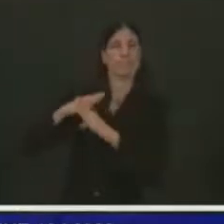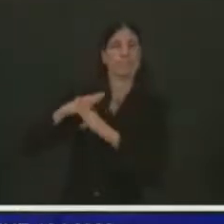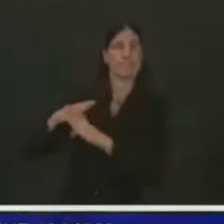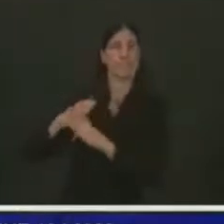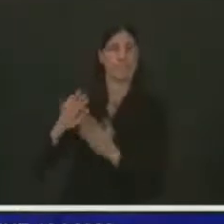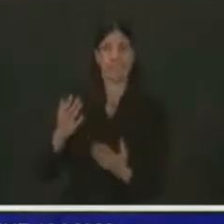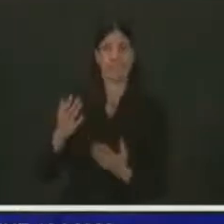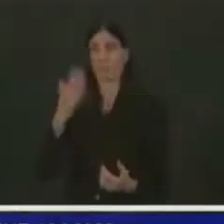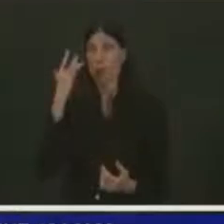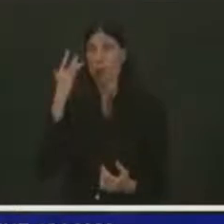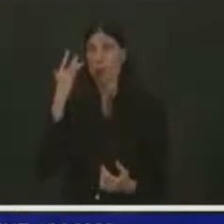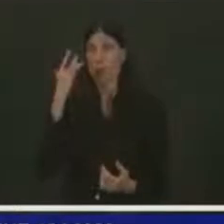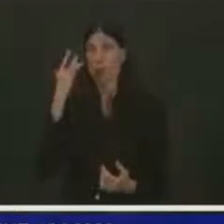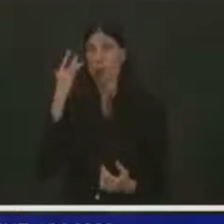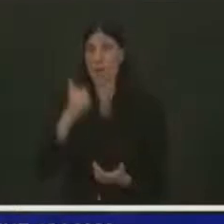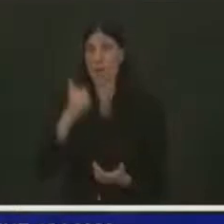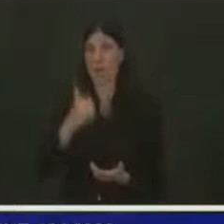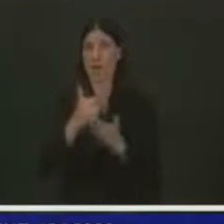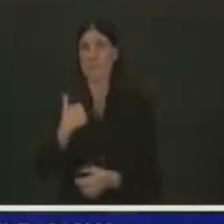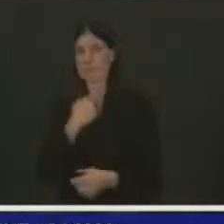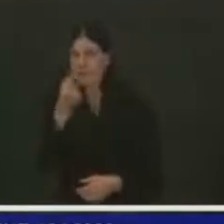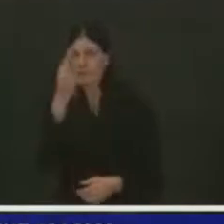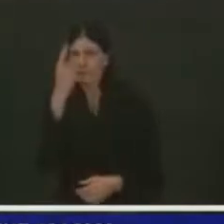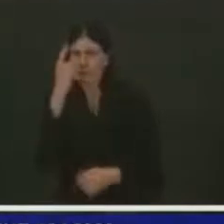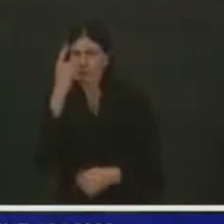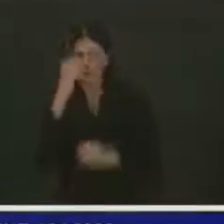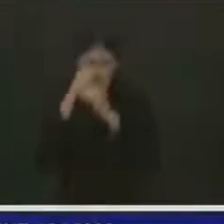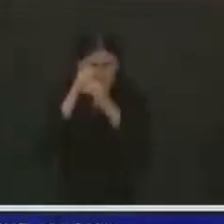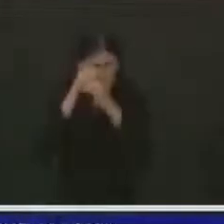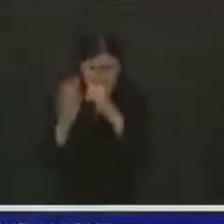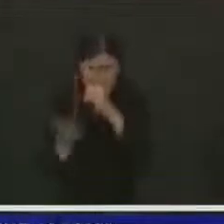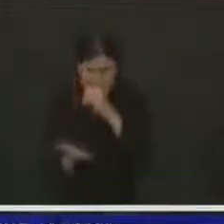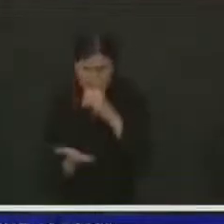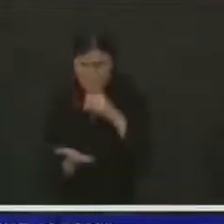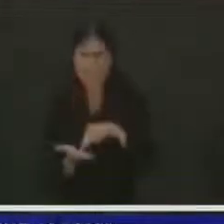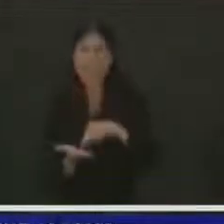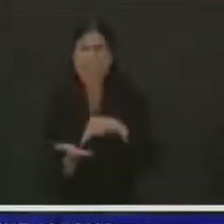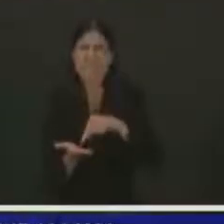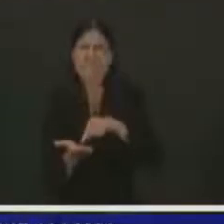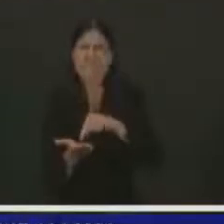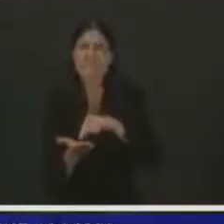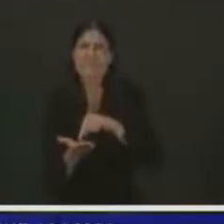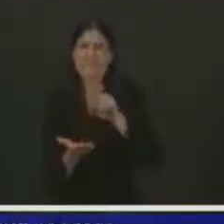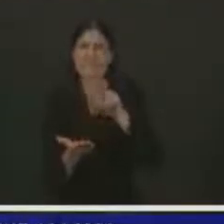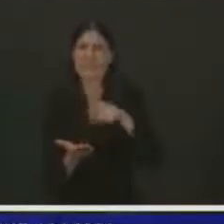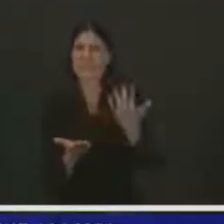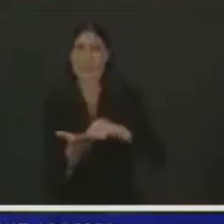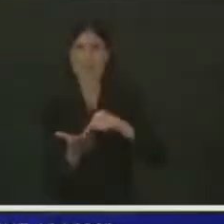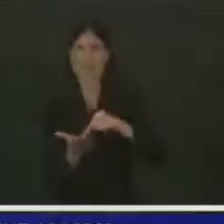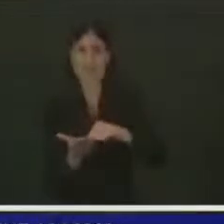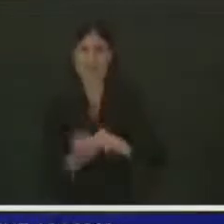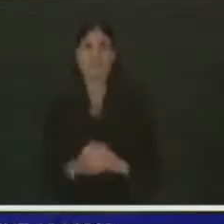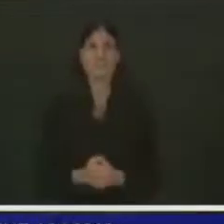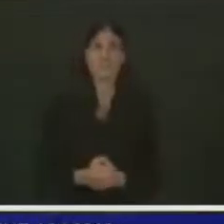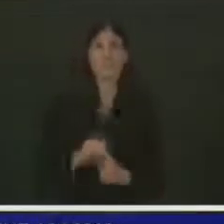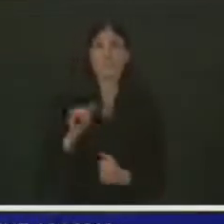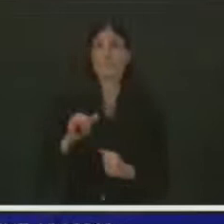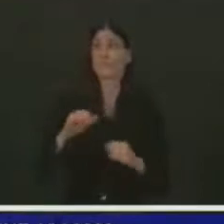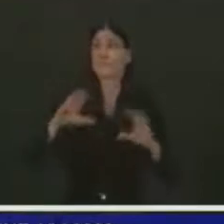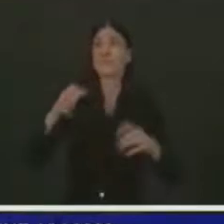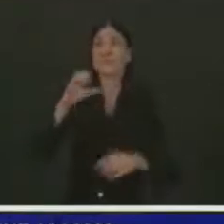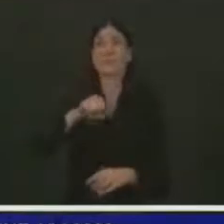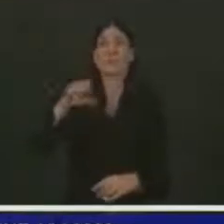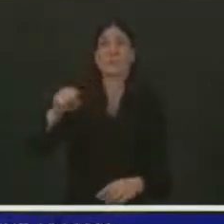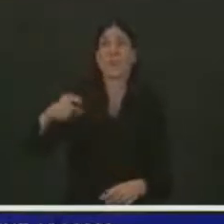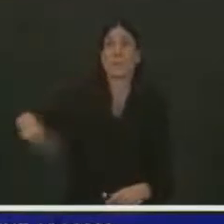us. We also still know that it is not yet ready for interpreting test results